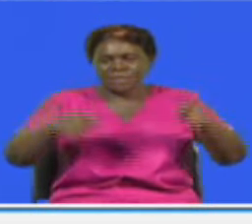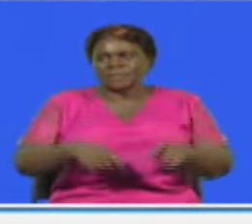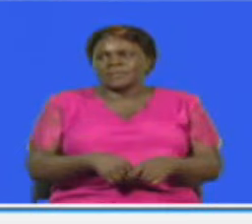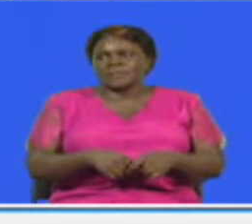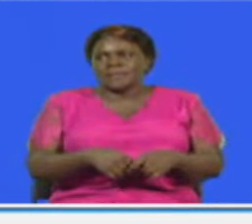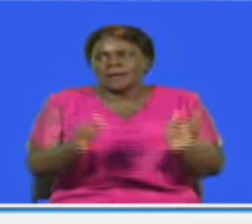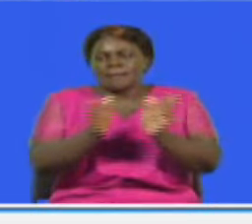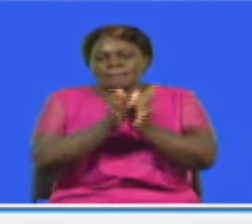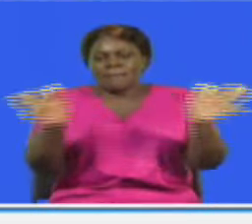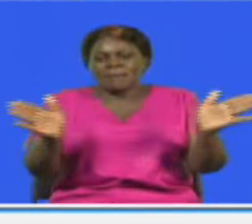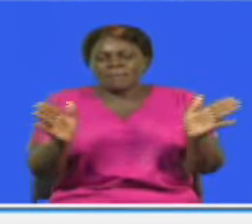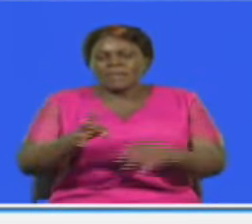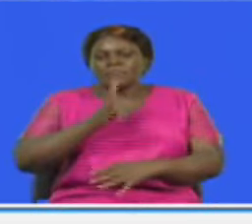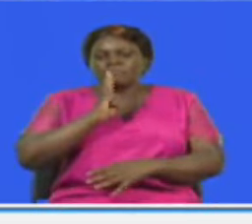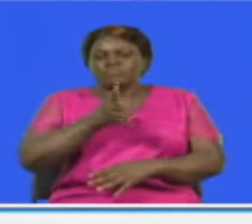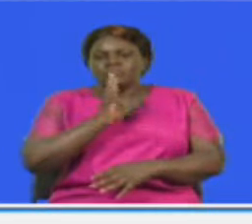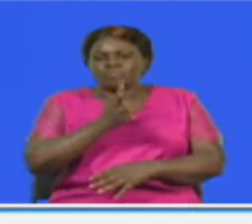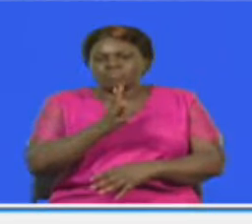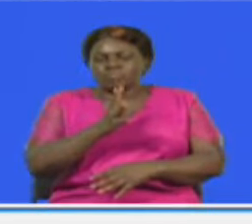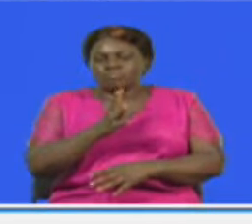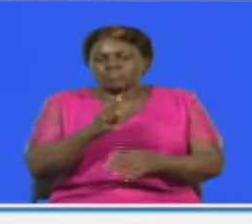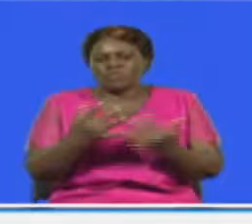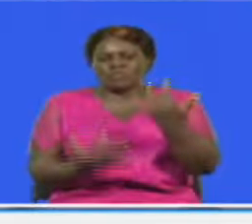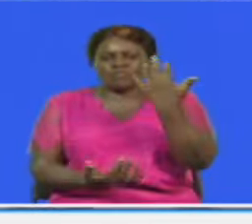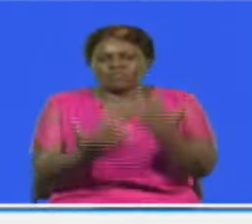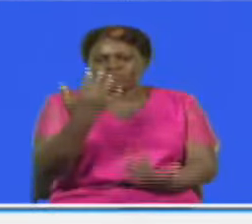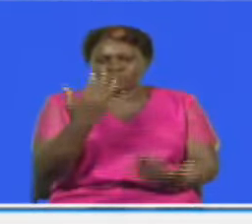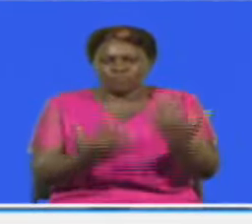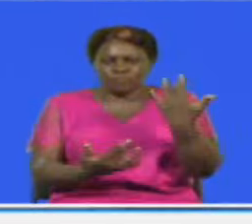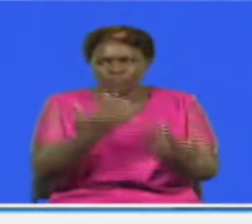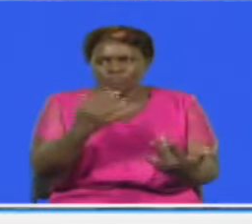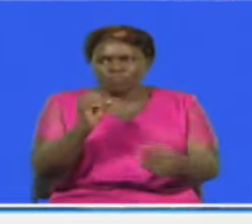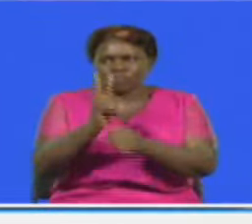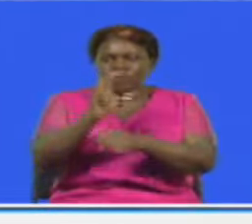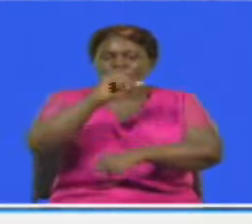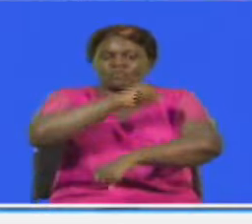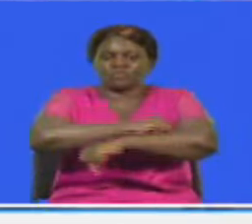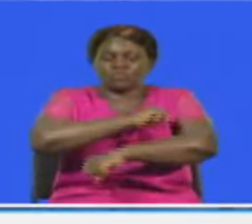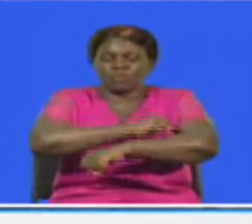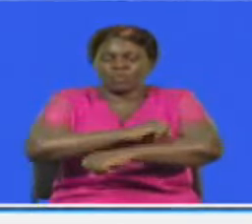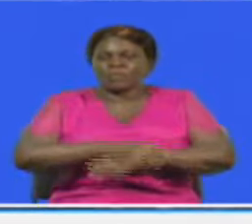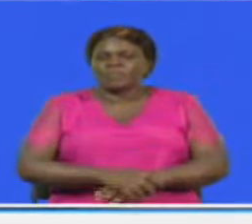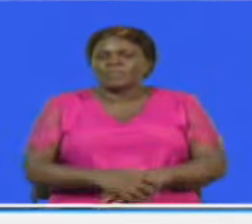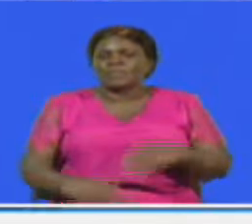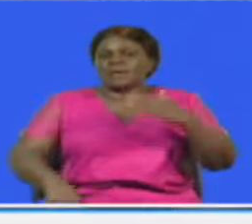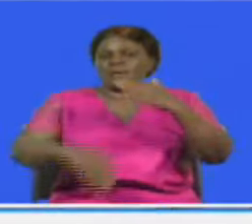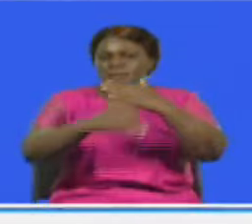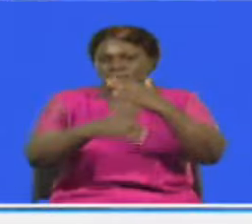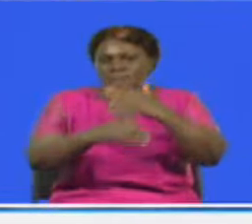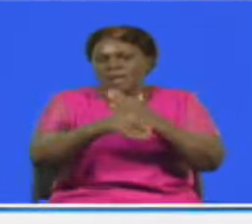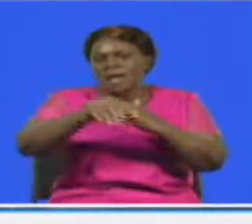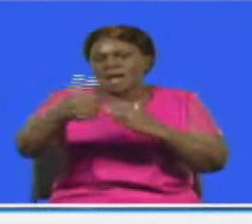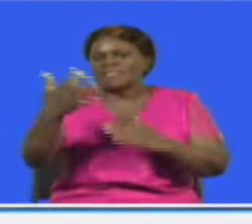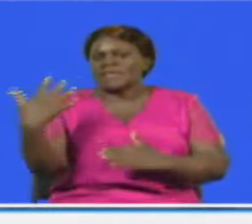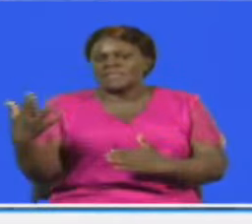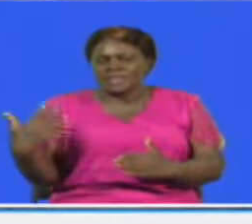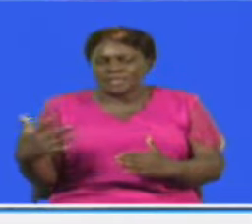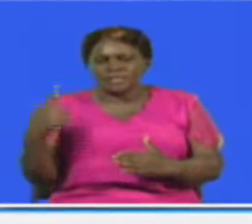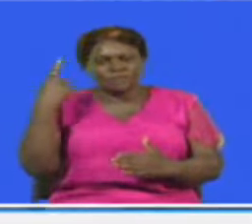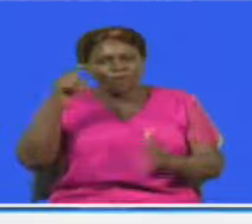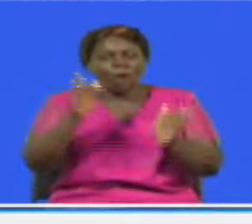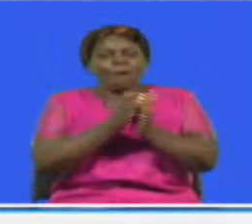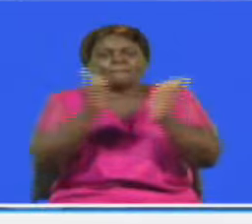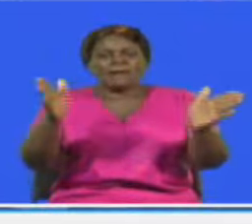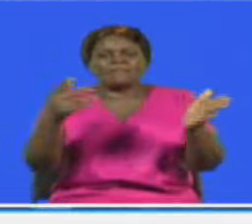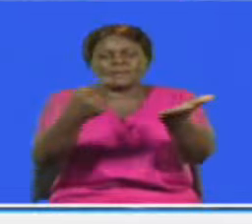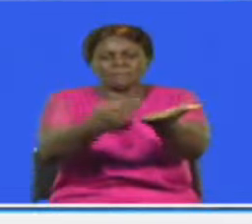room and a public address system was set ablaze at Emusali Secondary School. In addition, other property meant for the